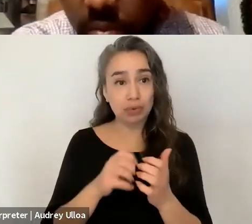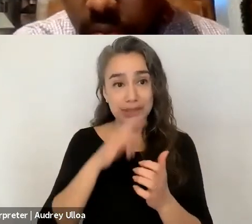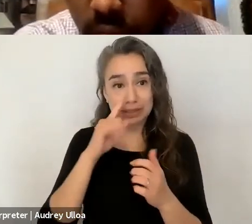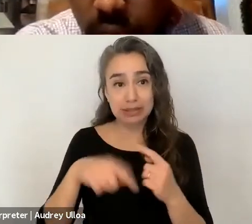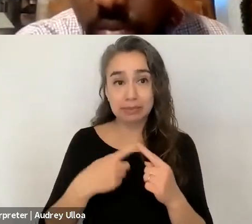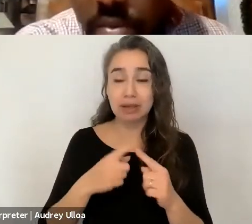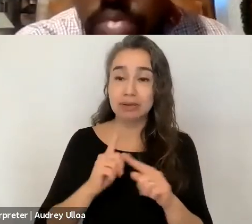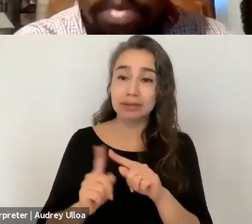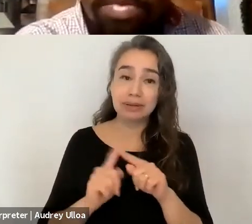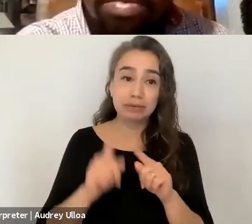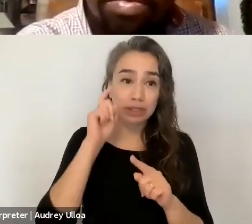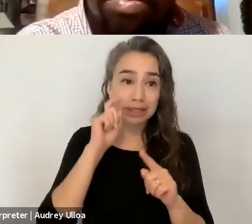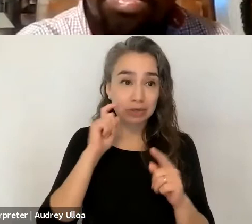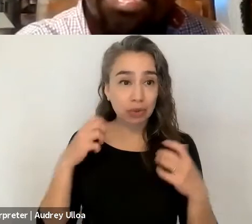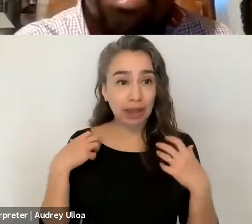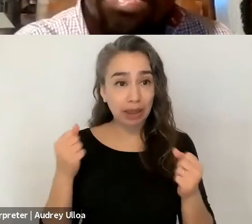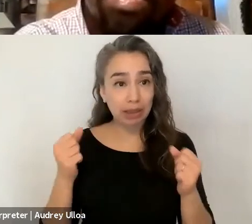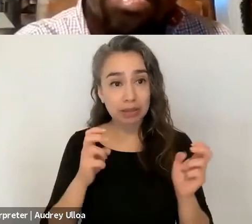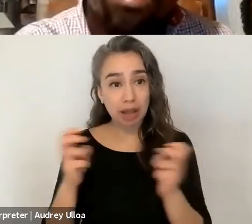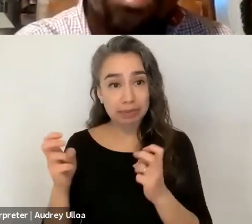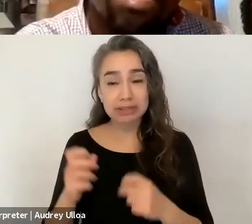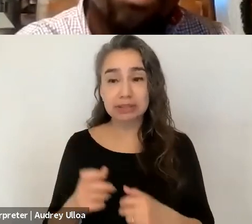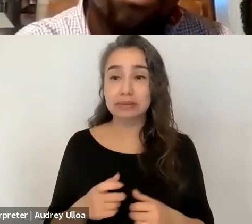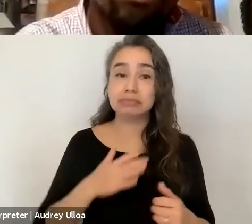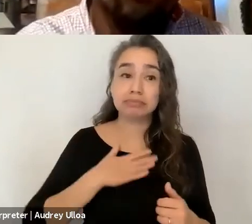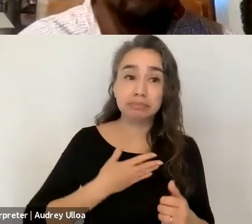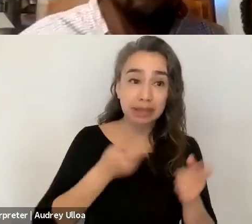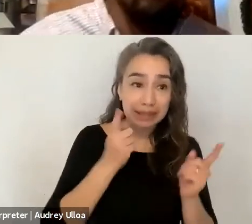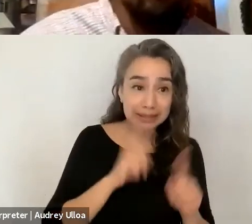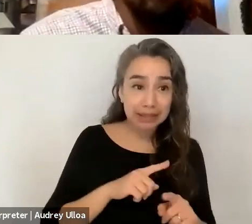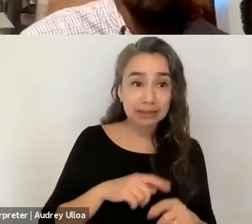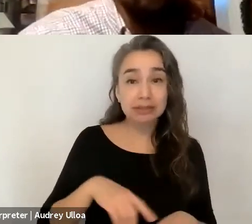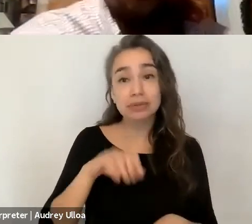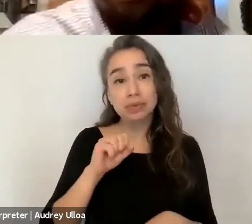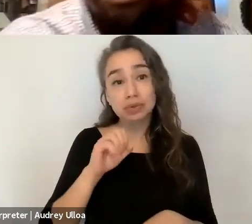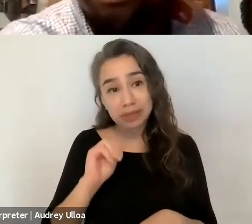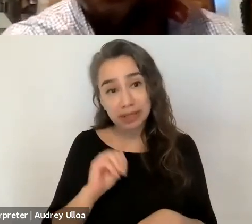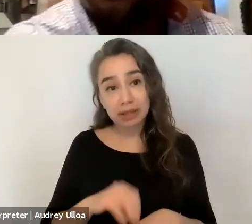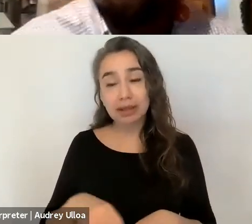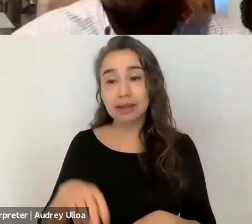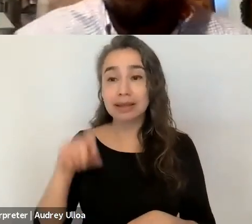health topics, from consent to social media to sexting to